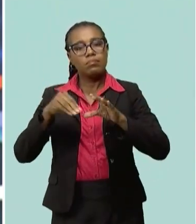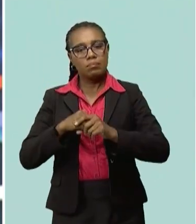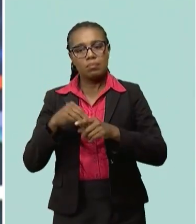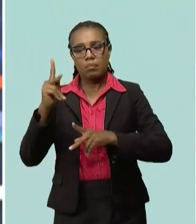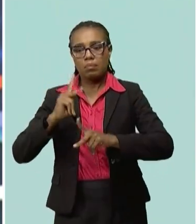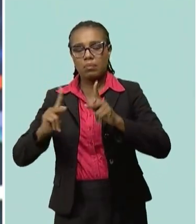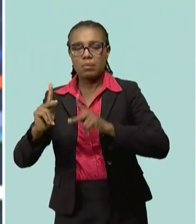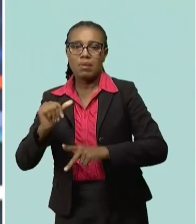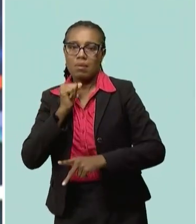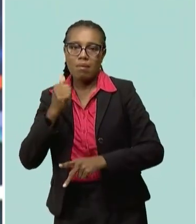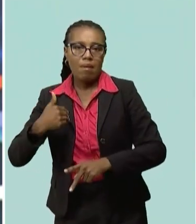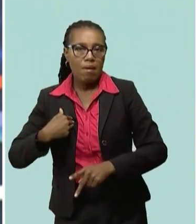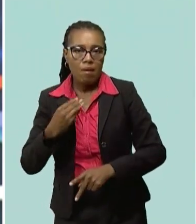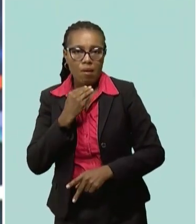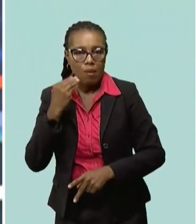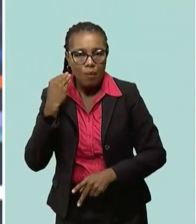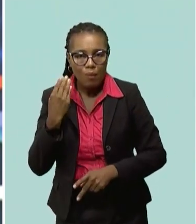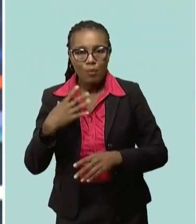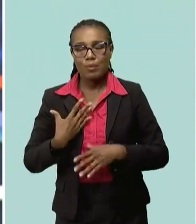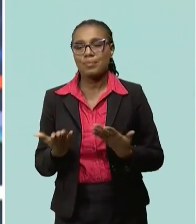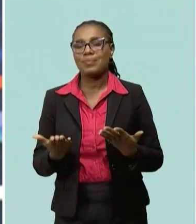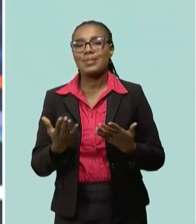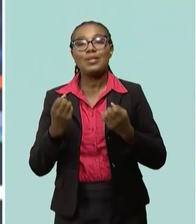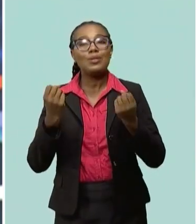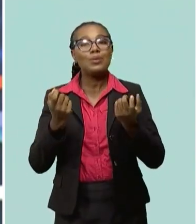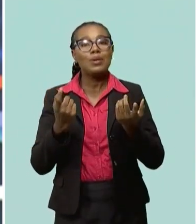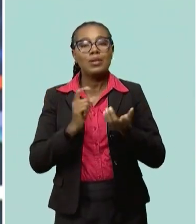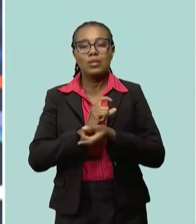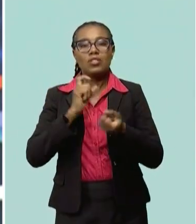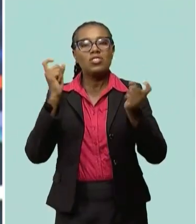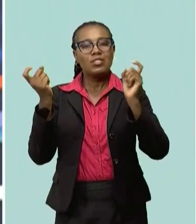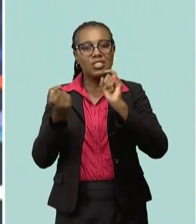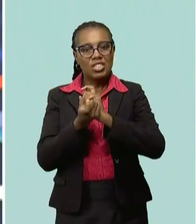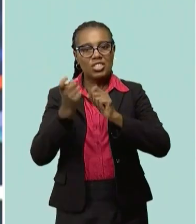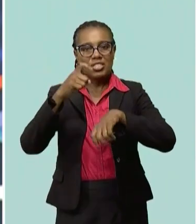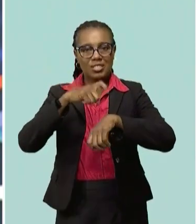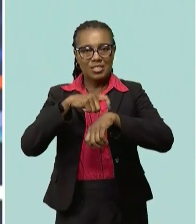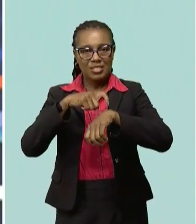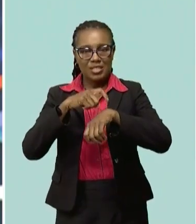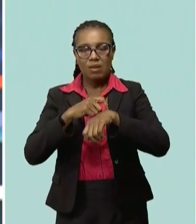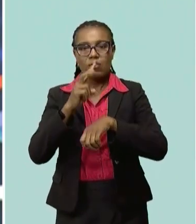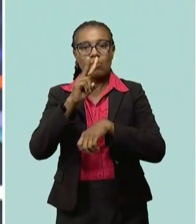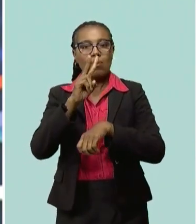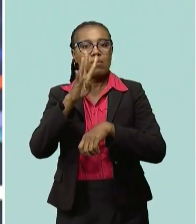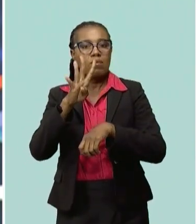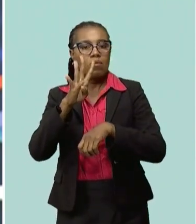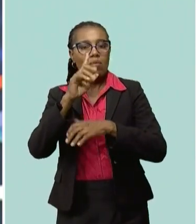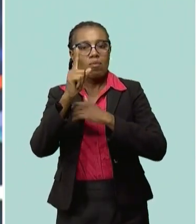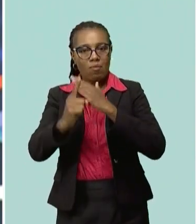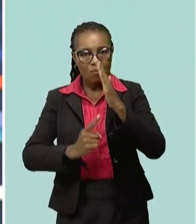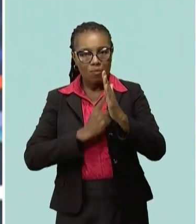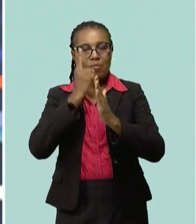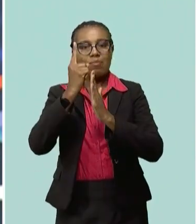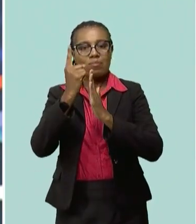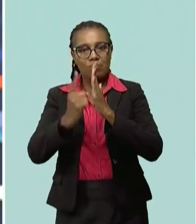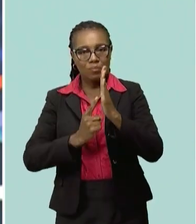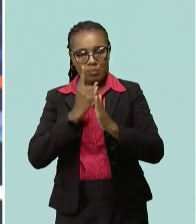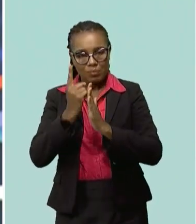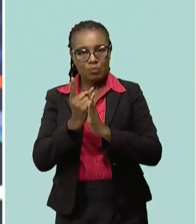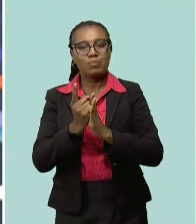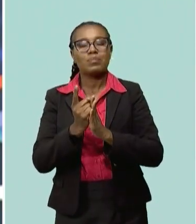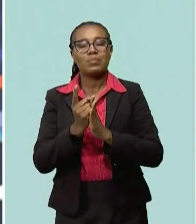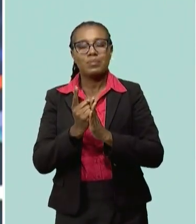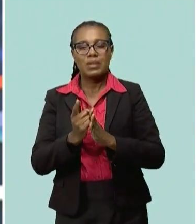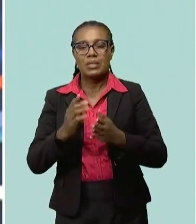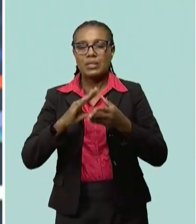the operation of shelters to 24 hours. Minister of People Empowerment and Elder Affairs Kirk Humphreys says greater